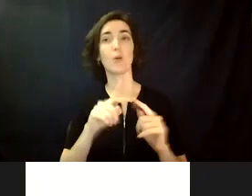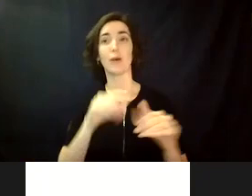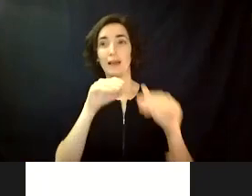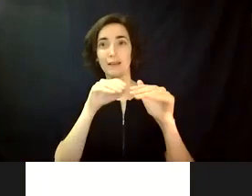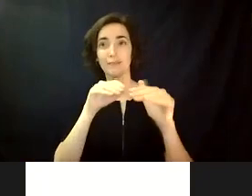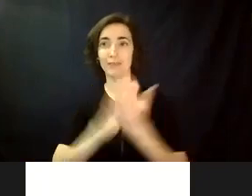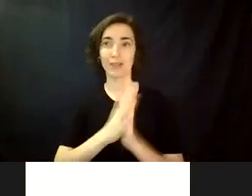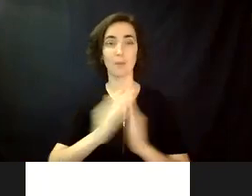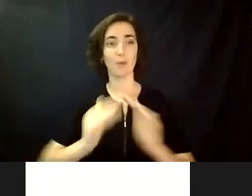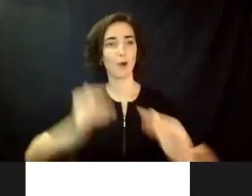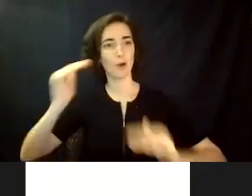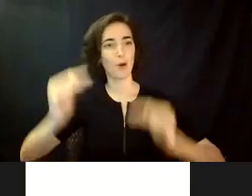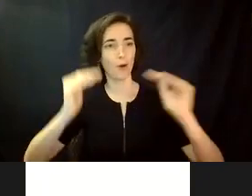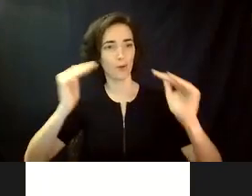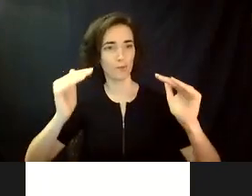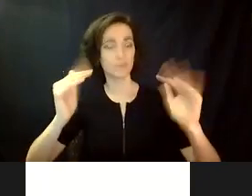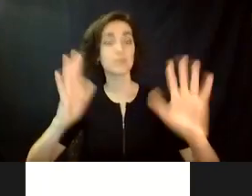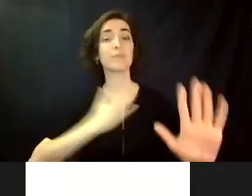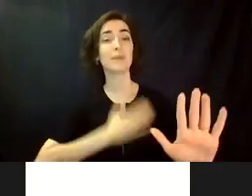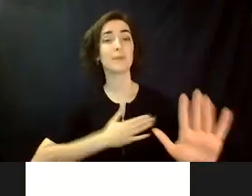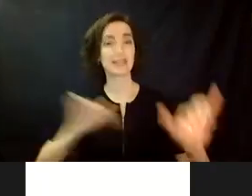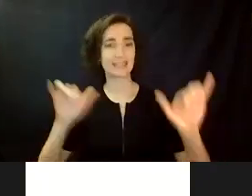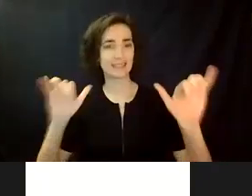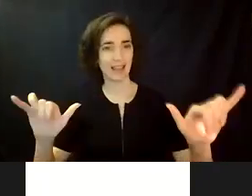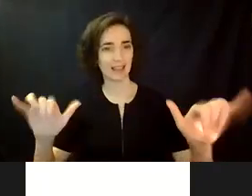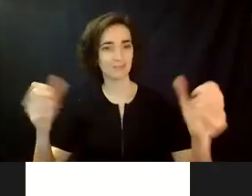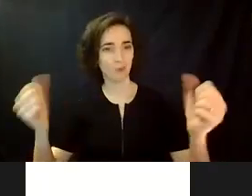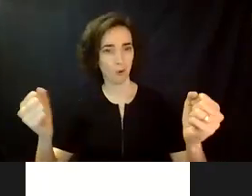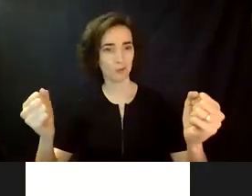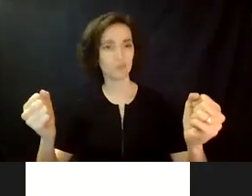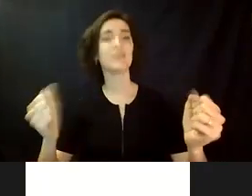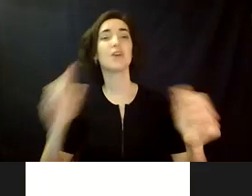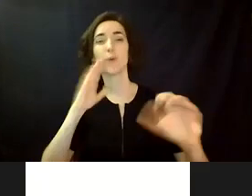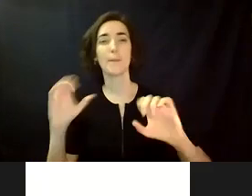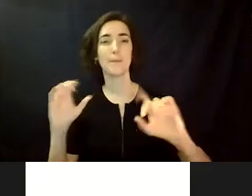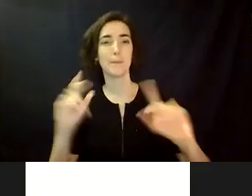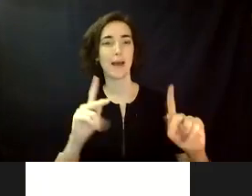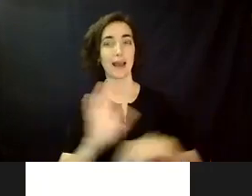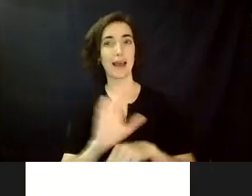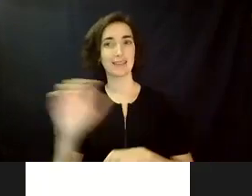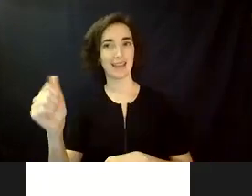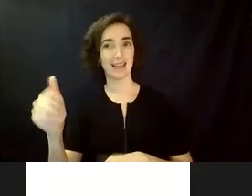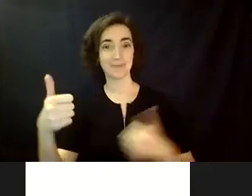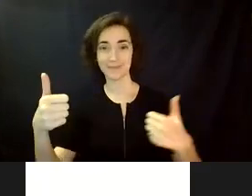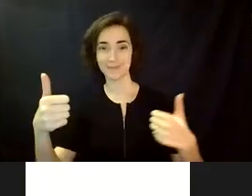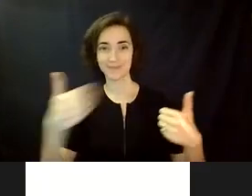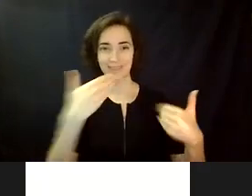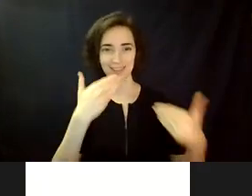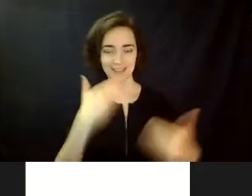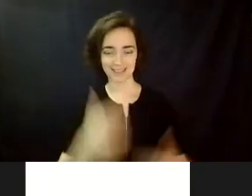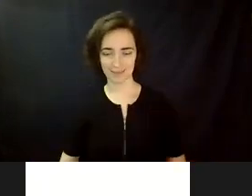adulthood. So please stay on, and we'll be back at 10 o'clock. Thanks.